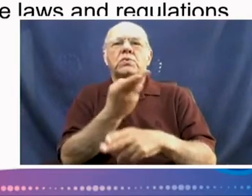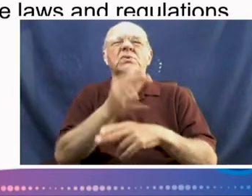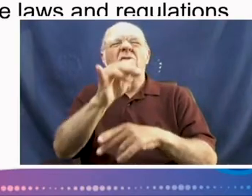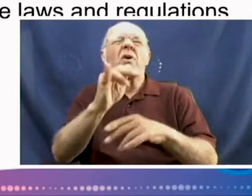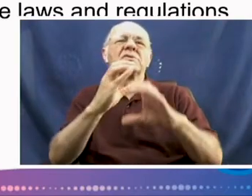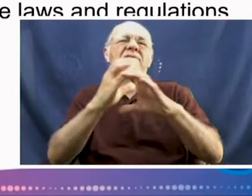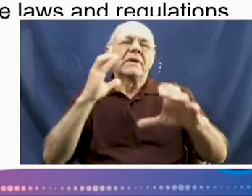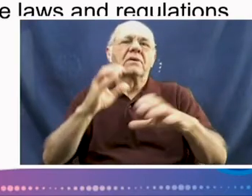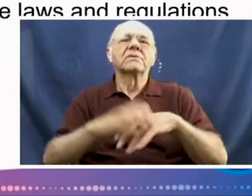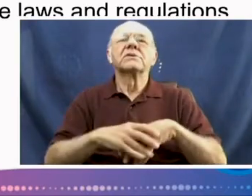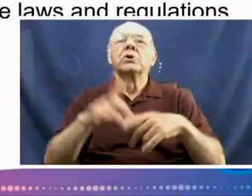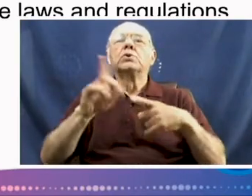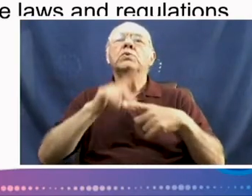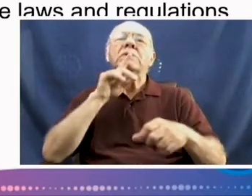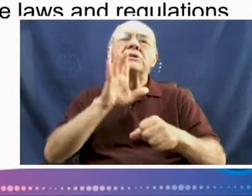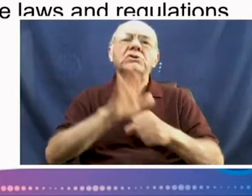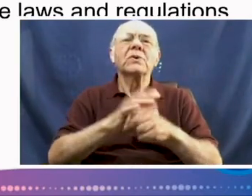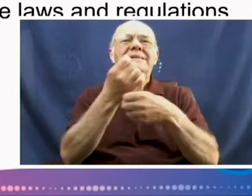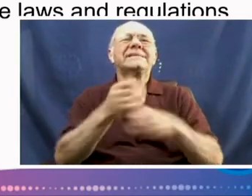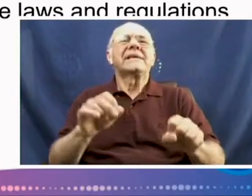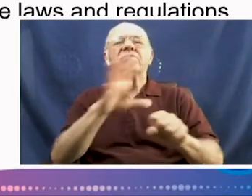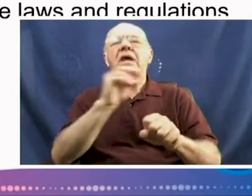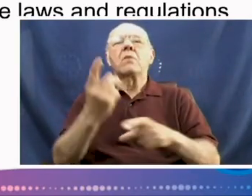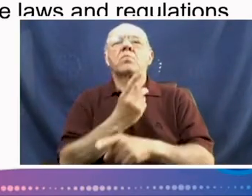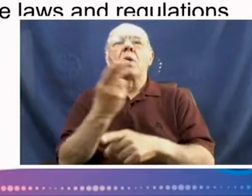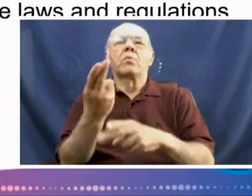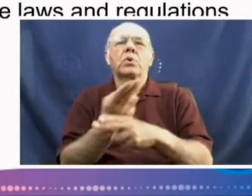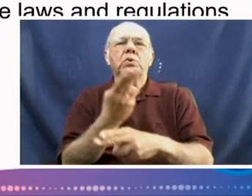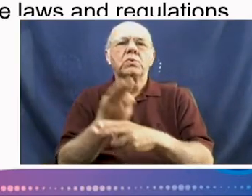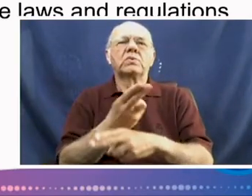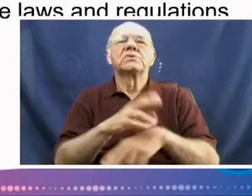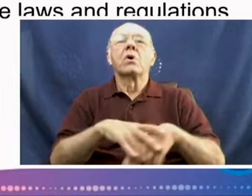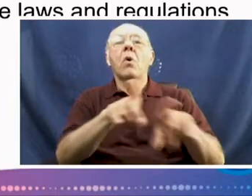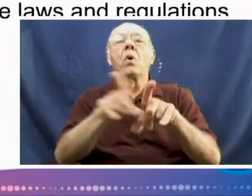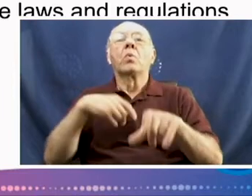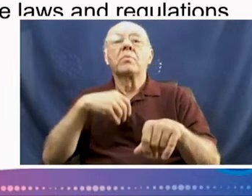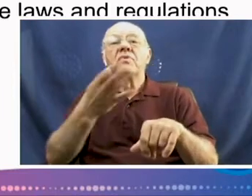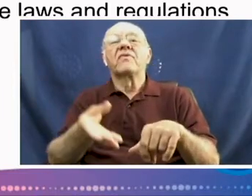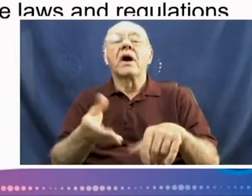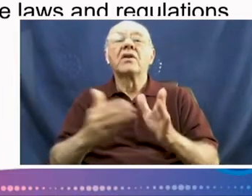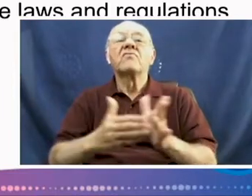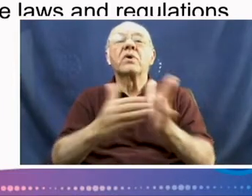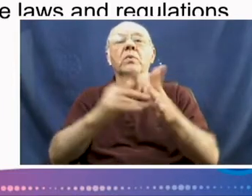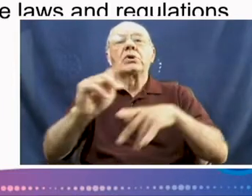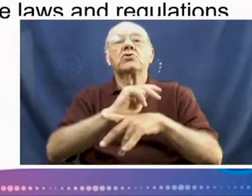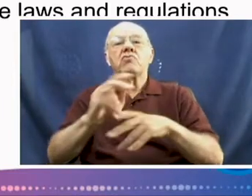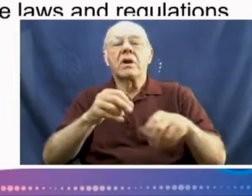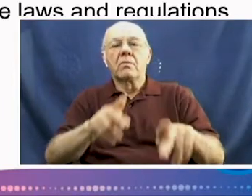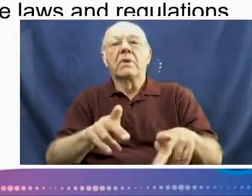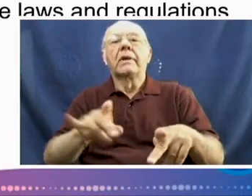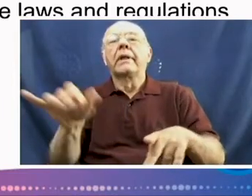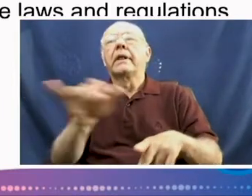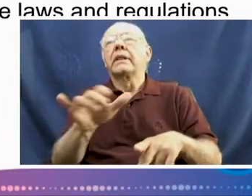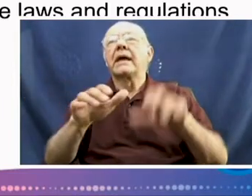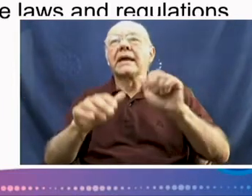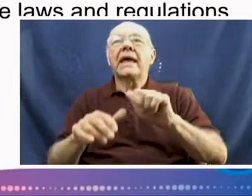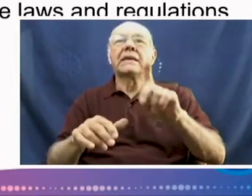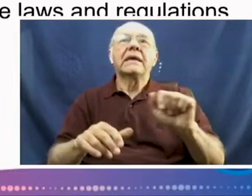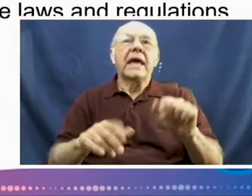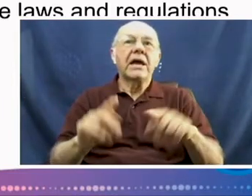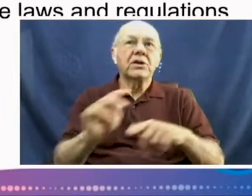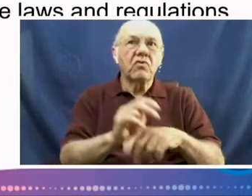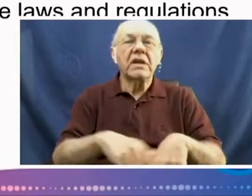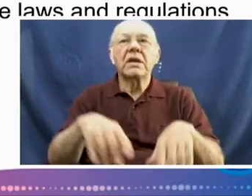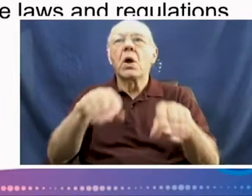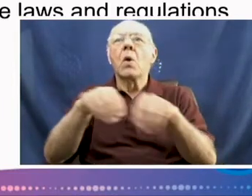to ensure safety and proper usage. We also provide frequent training opportunities such as ADA, mobility device